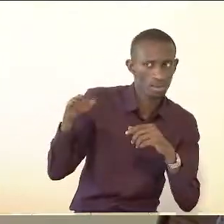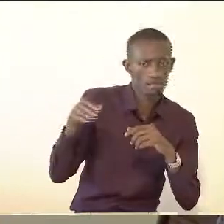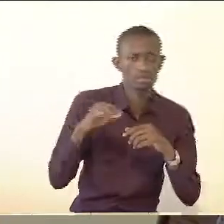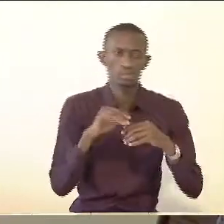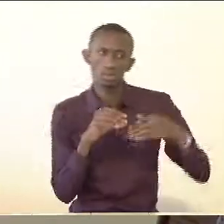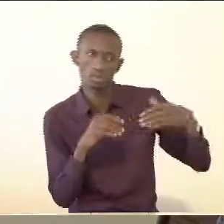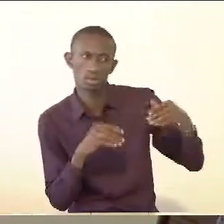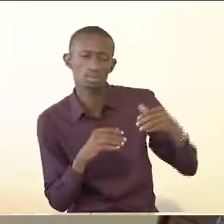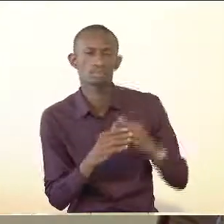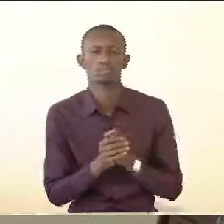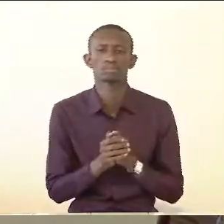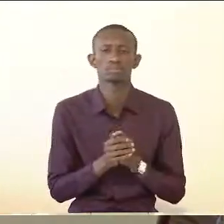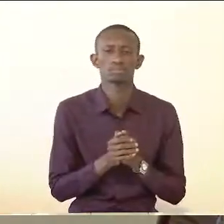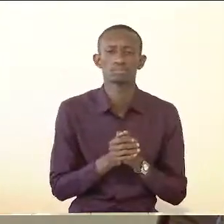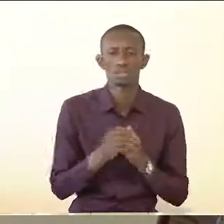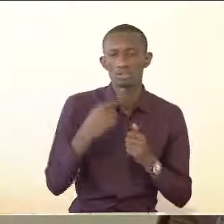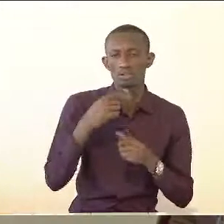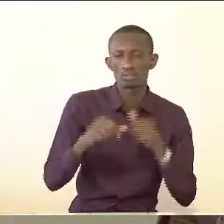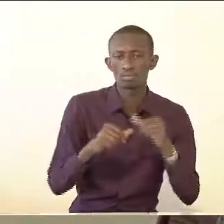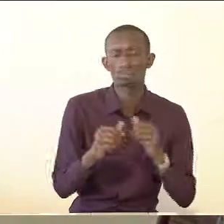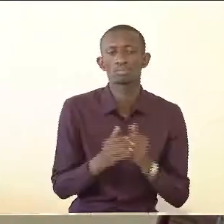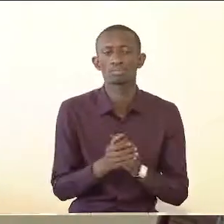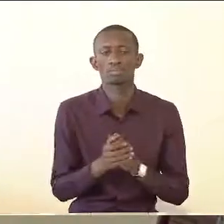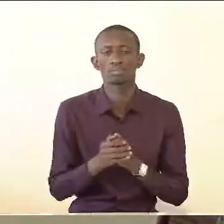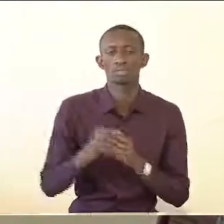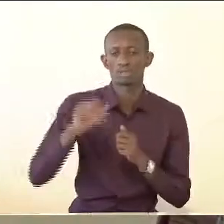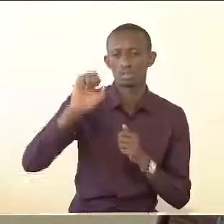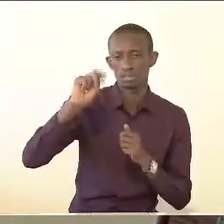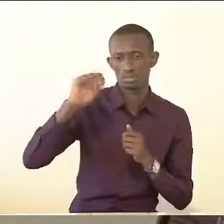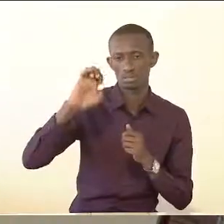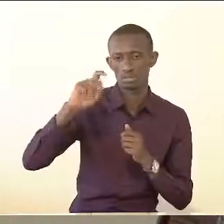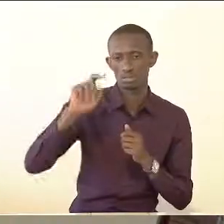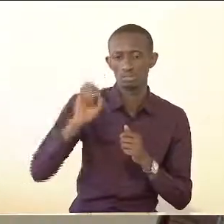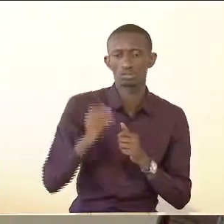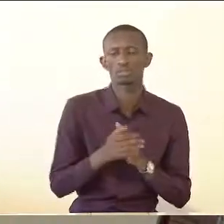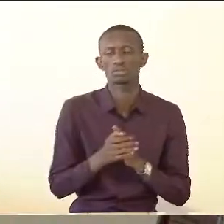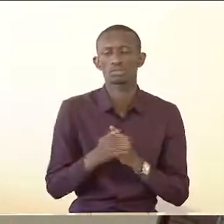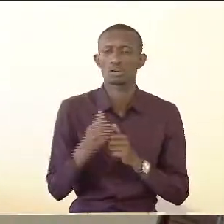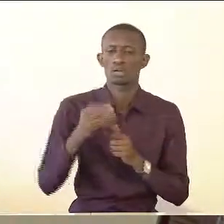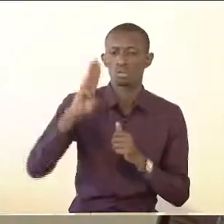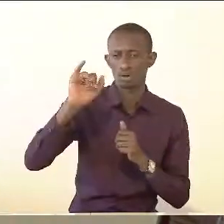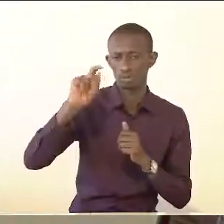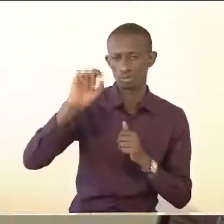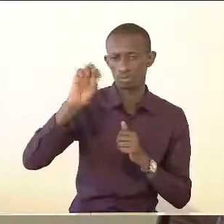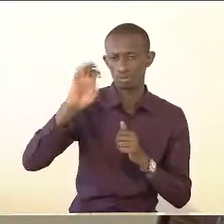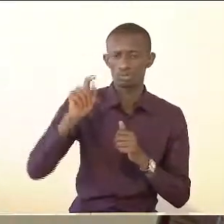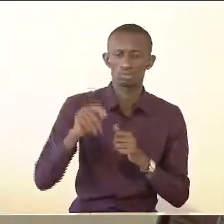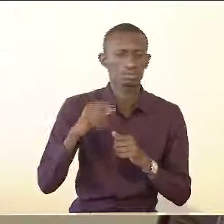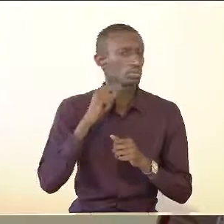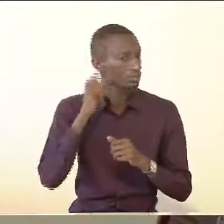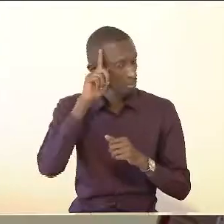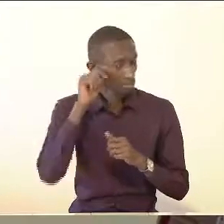We have talked about endotherms and homotherms. We have talked about picrotherms or ectotherms, and I think